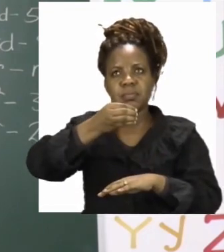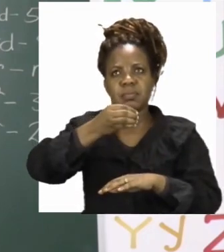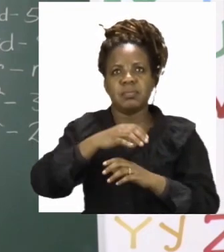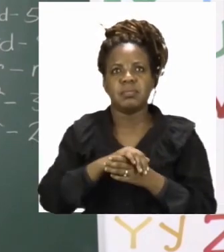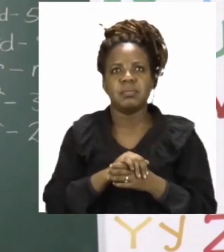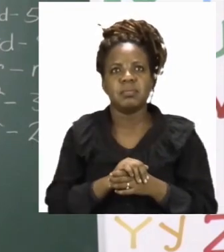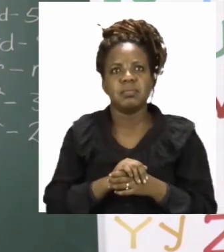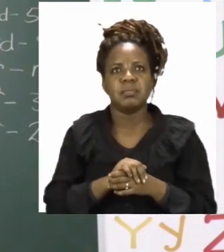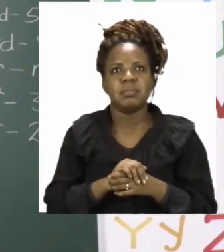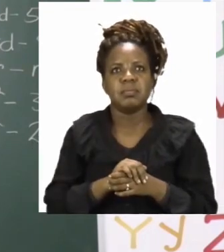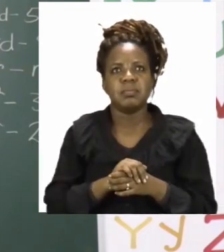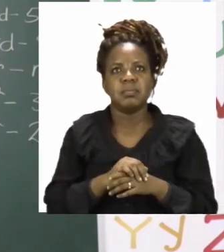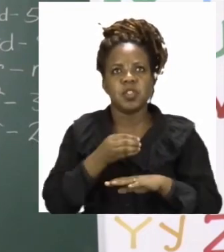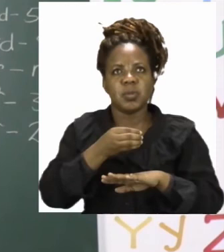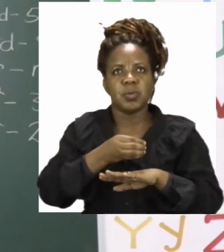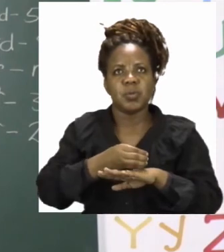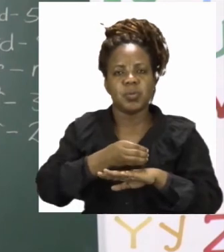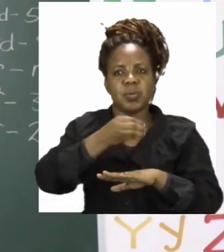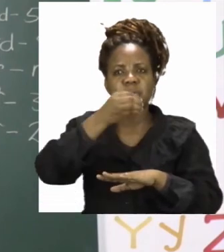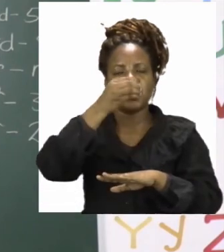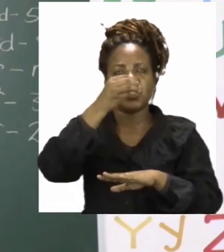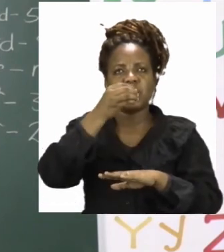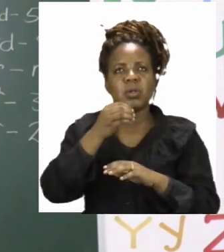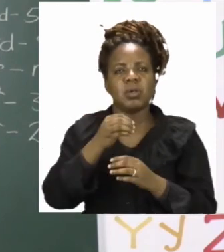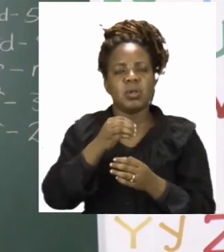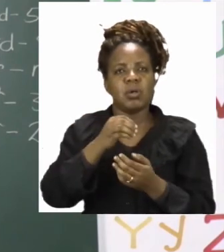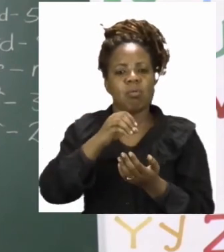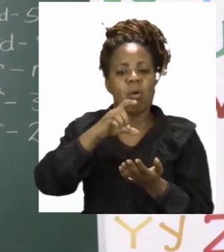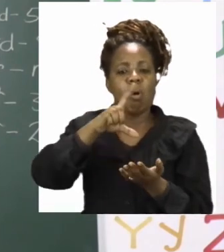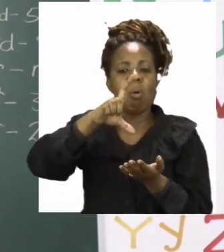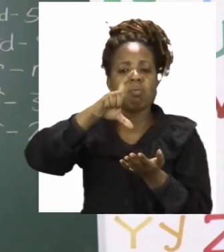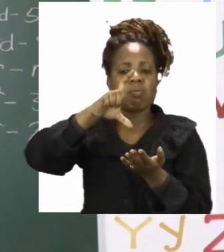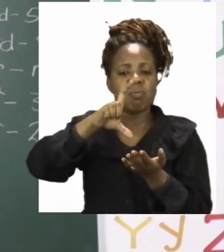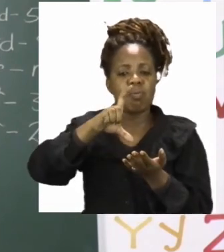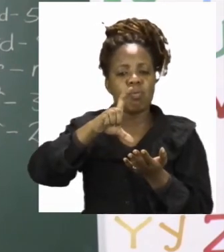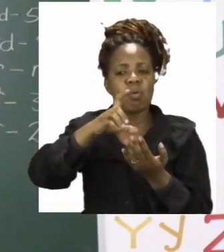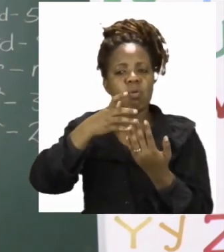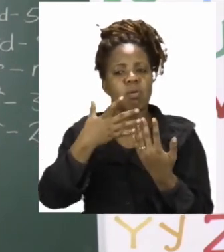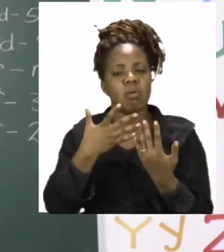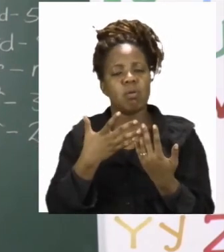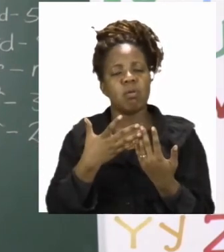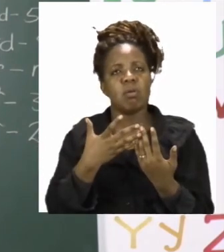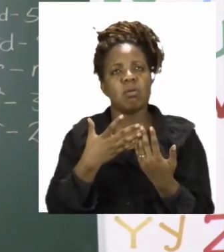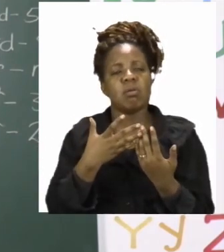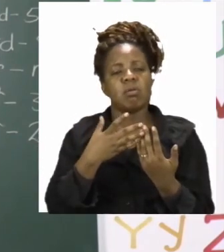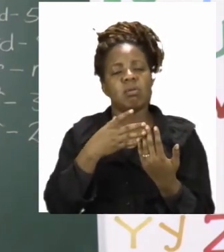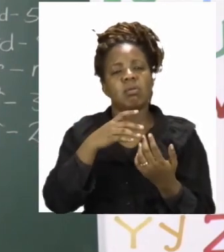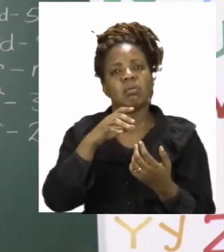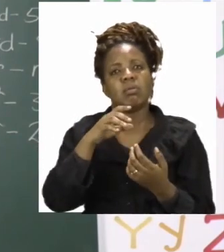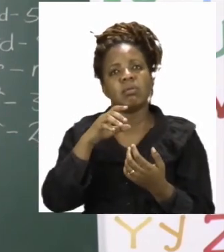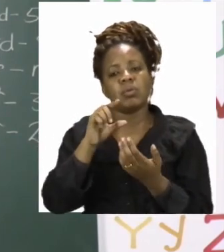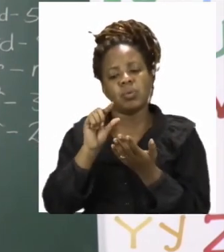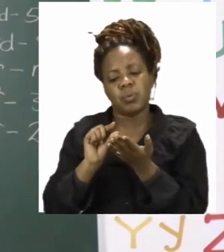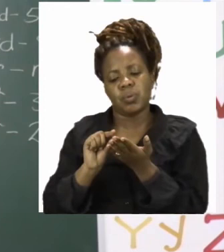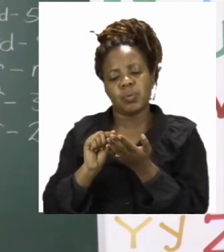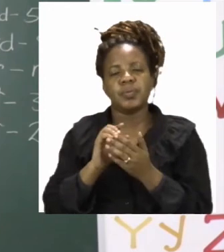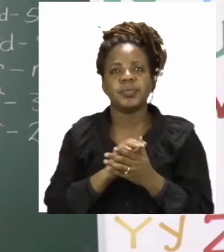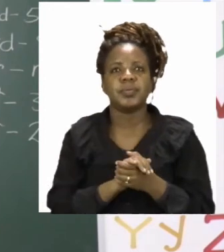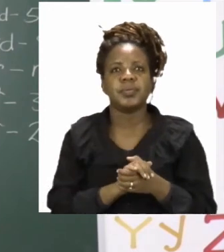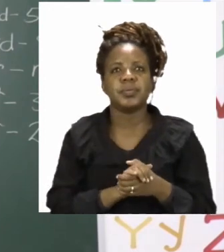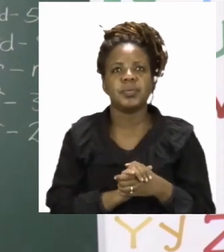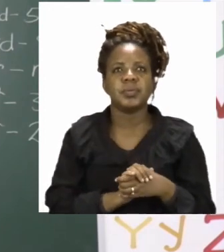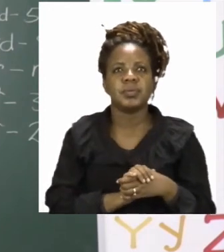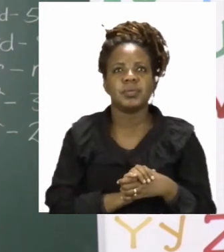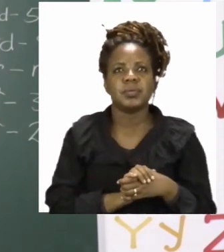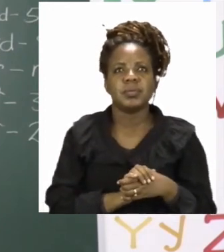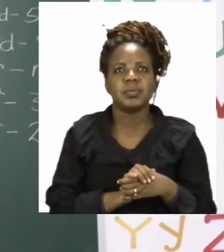the bottle more or less than 1 liter? Let's find out. We're going to